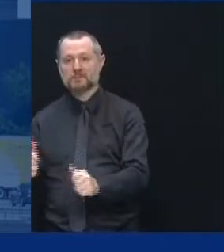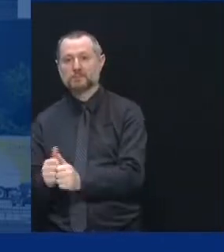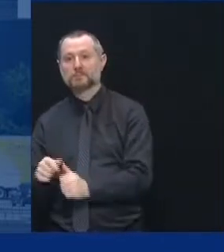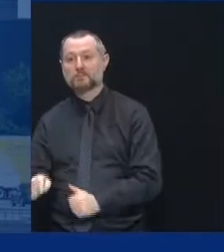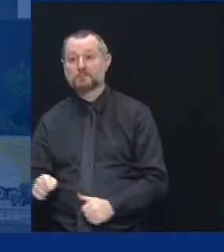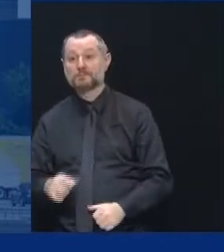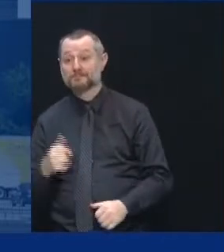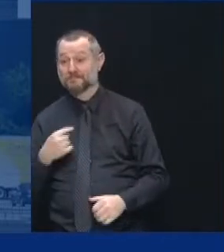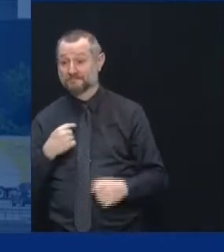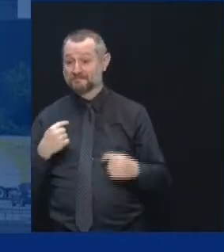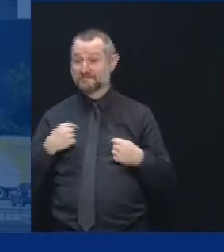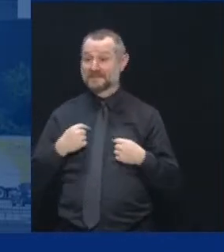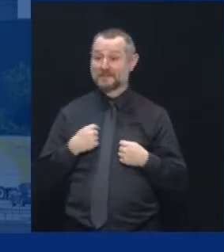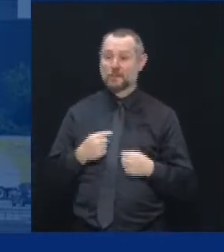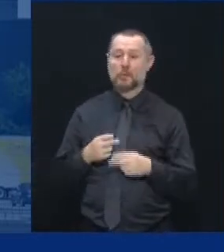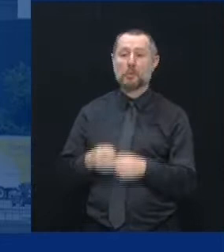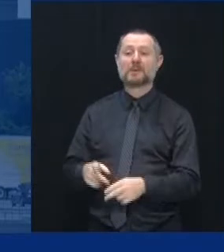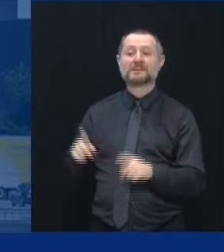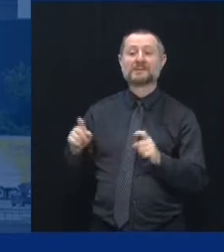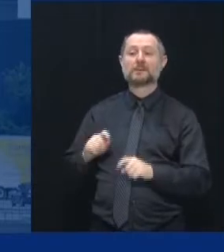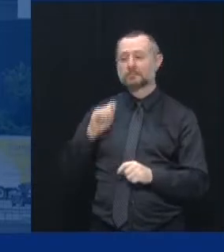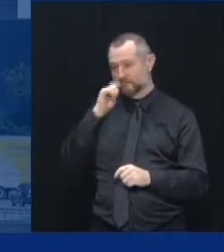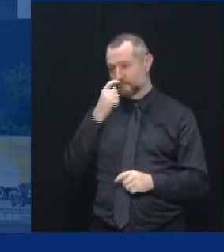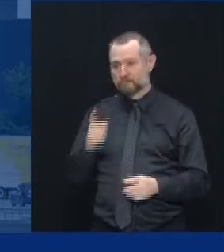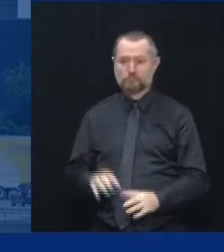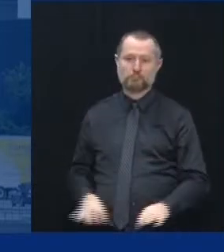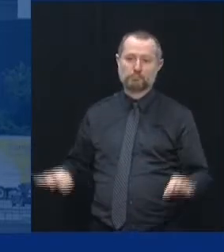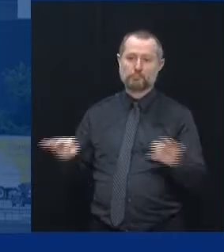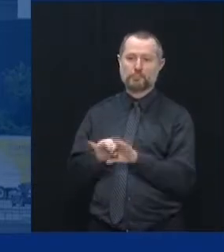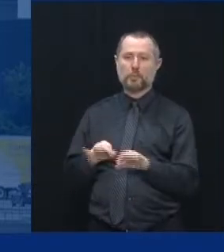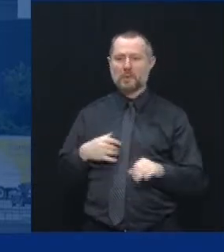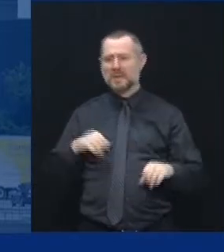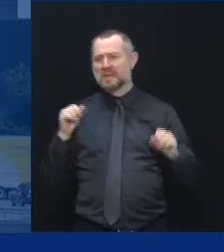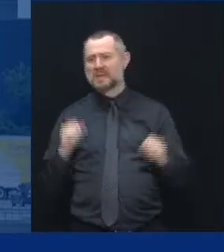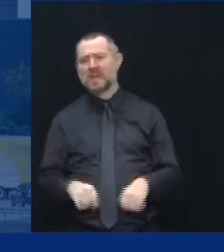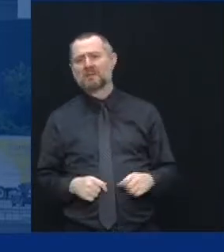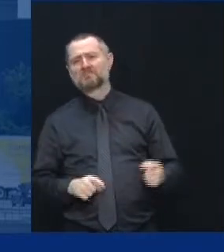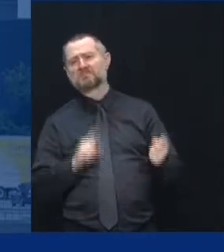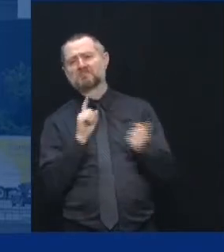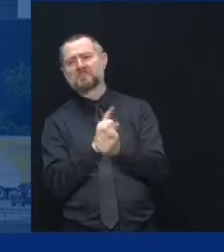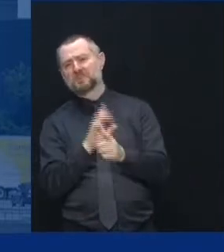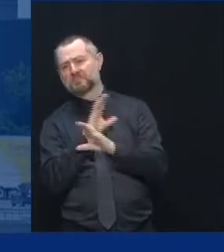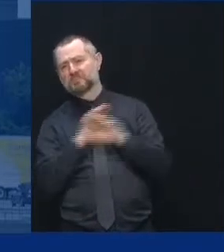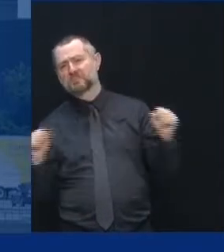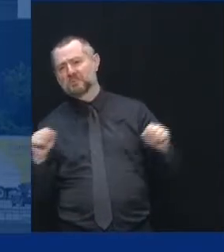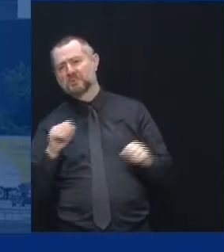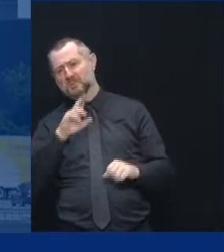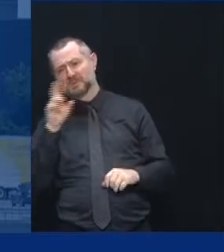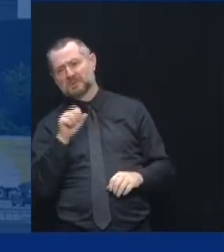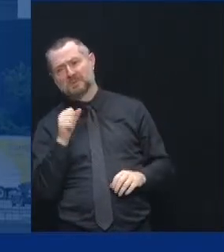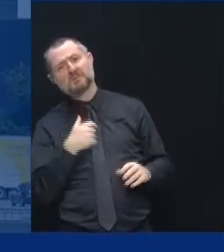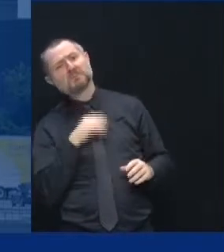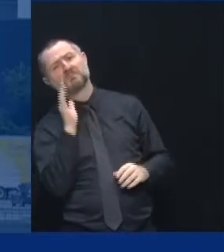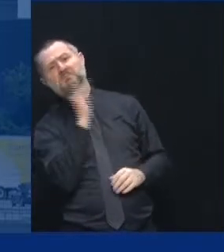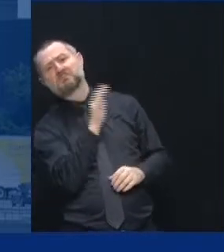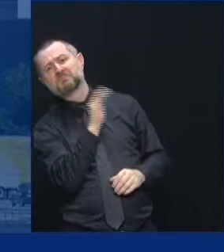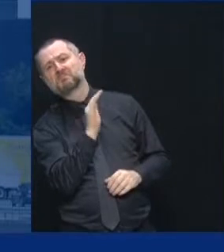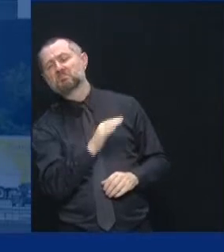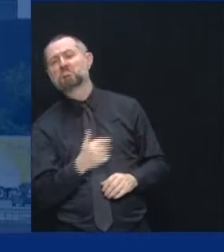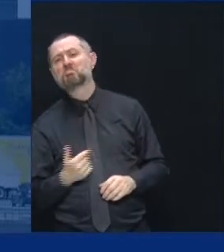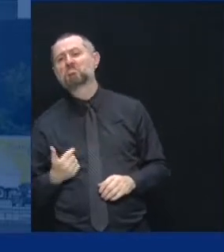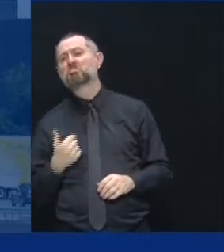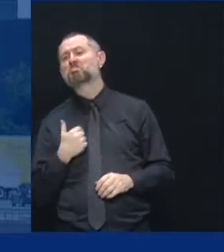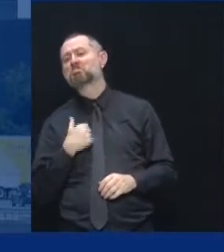me is key. I can go see the President of the United States, take a test, and